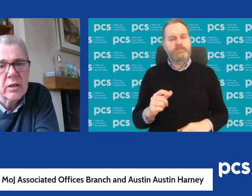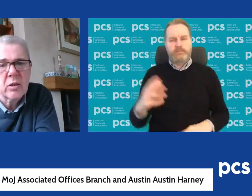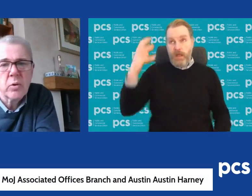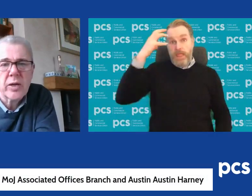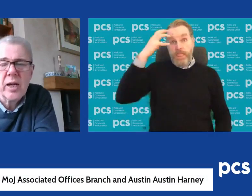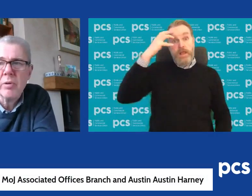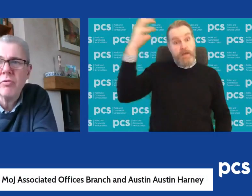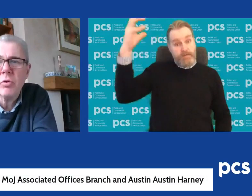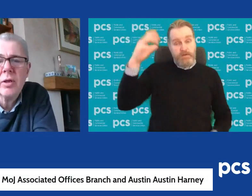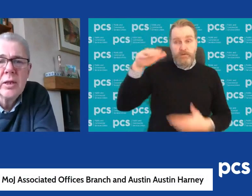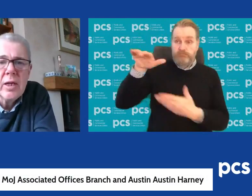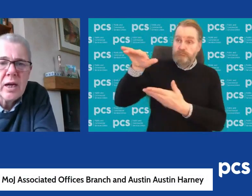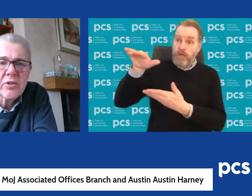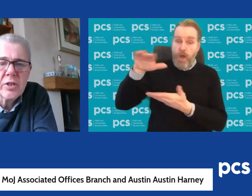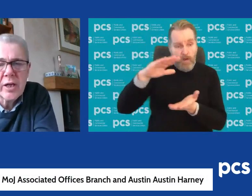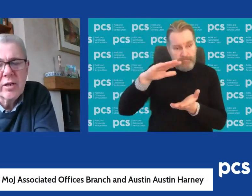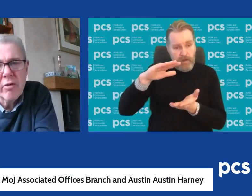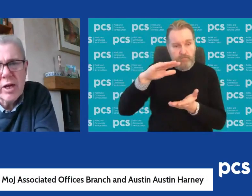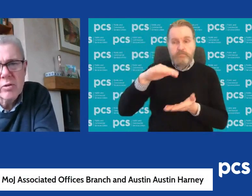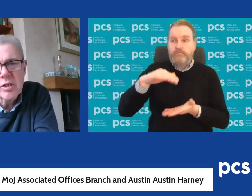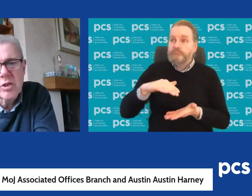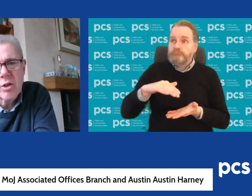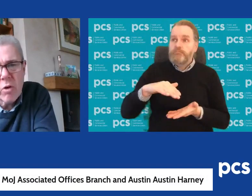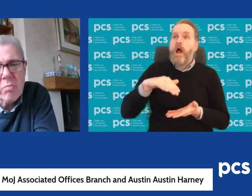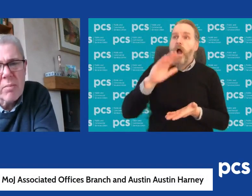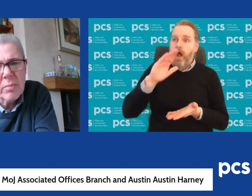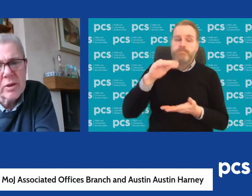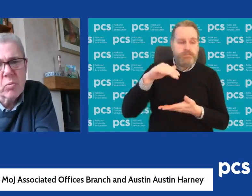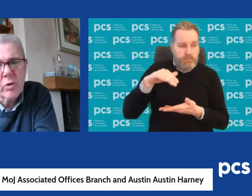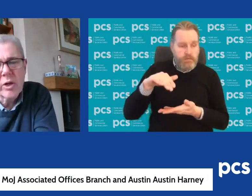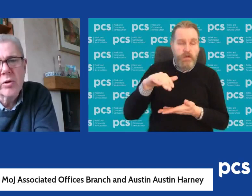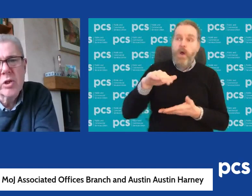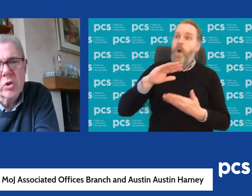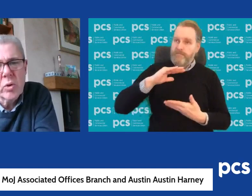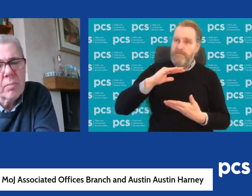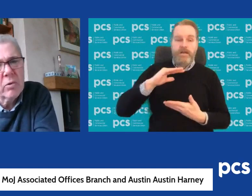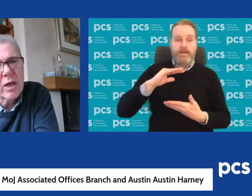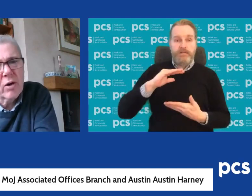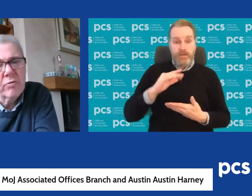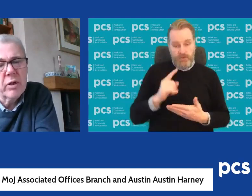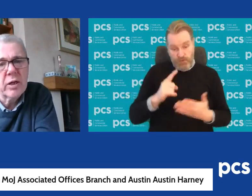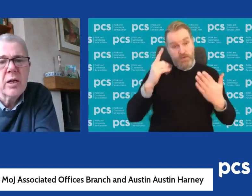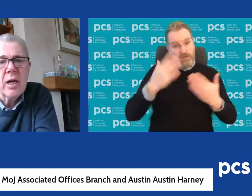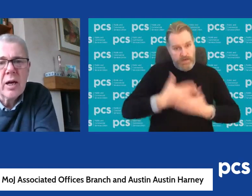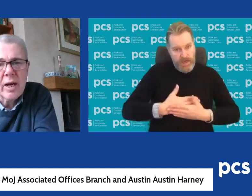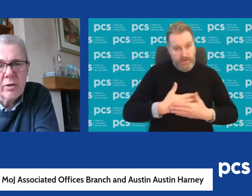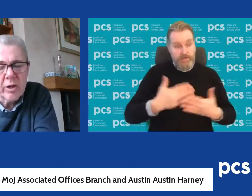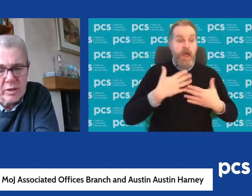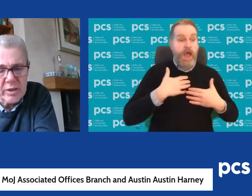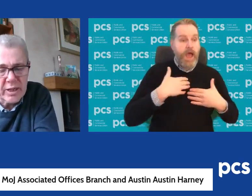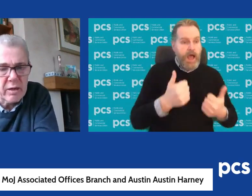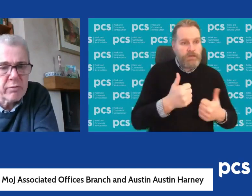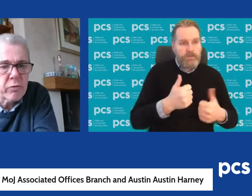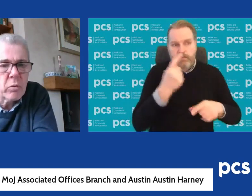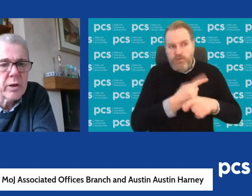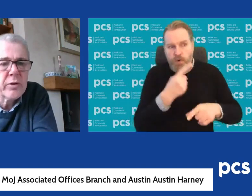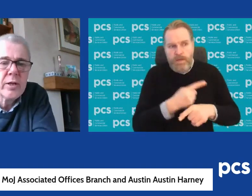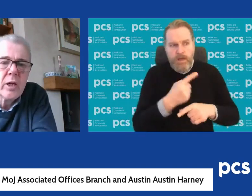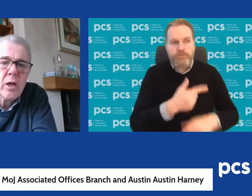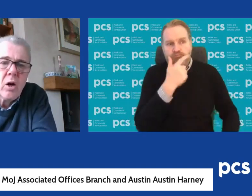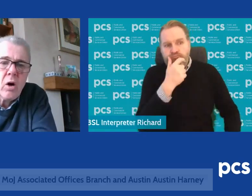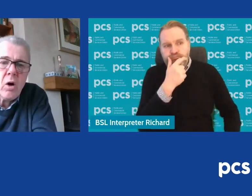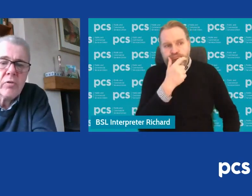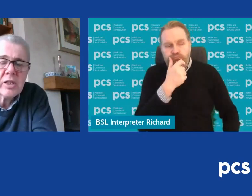offer on what they had before. And tonight they're announcing to their own members what they're going to do about that offer and how they're going to take that